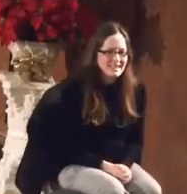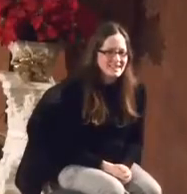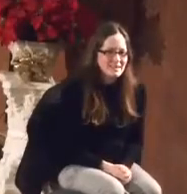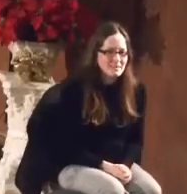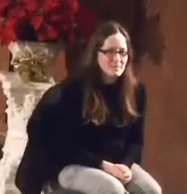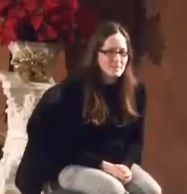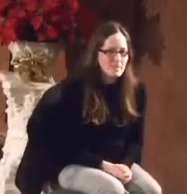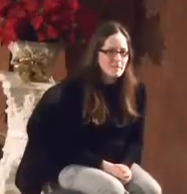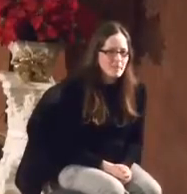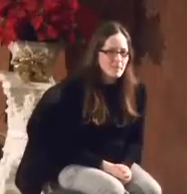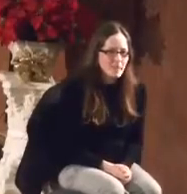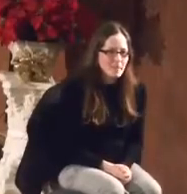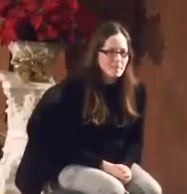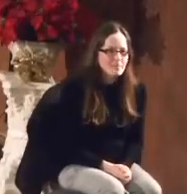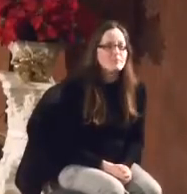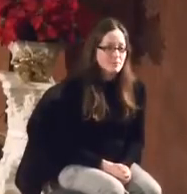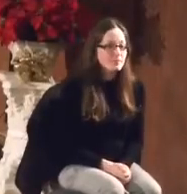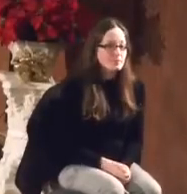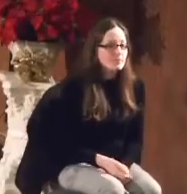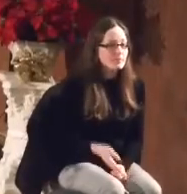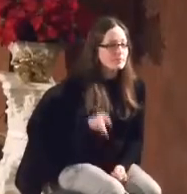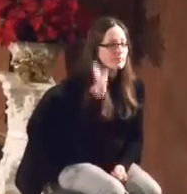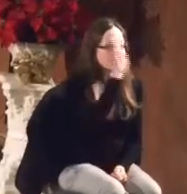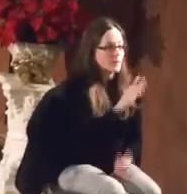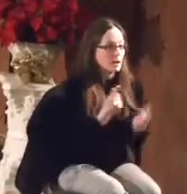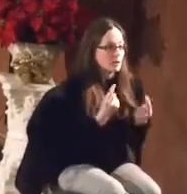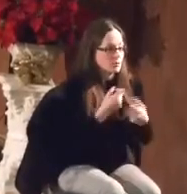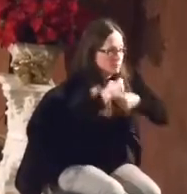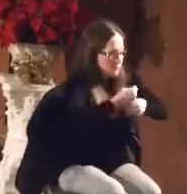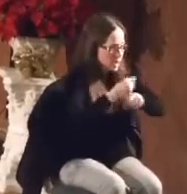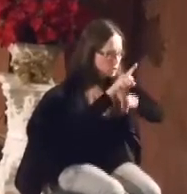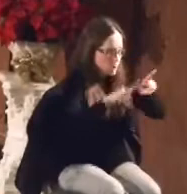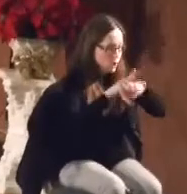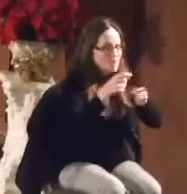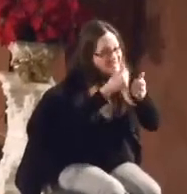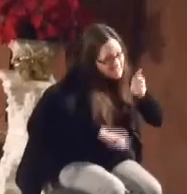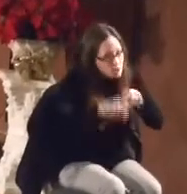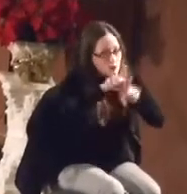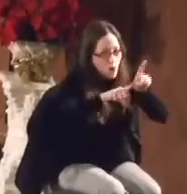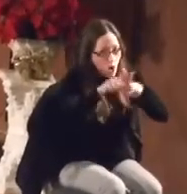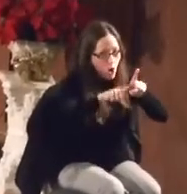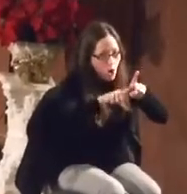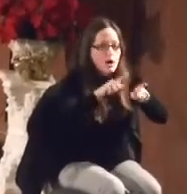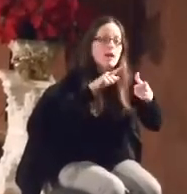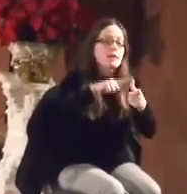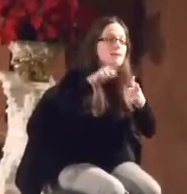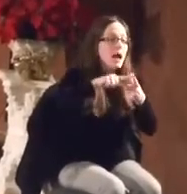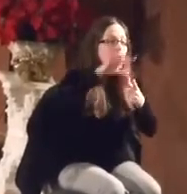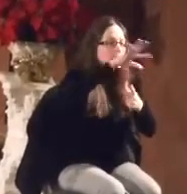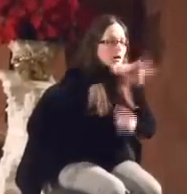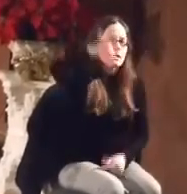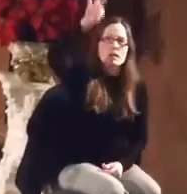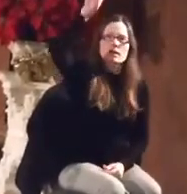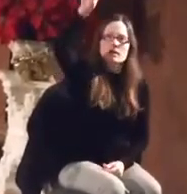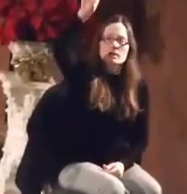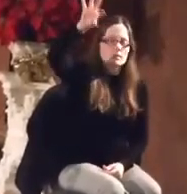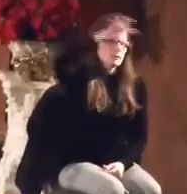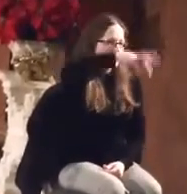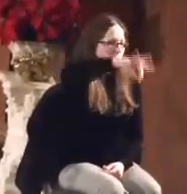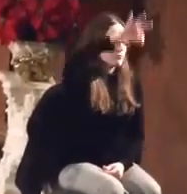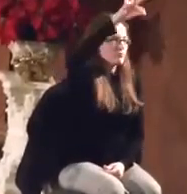He hangs the stars in their space and He calls them by name. How big is our God?